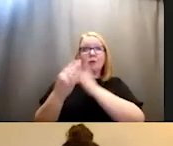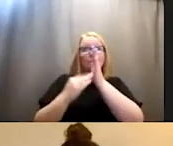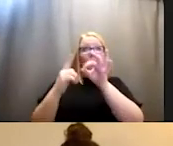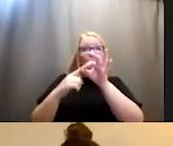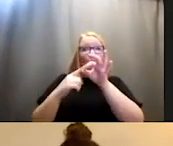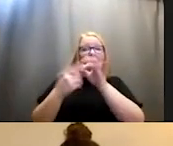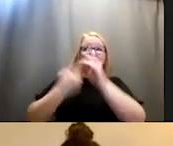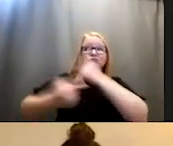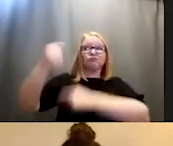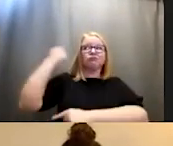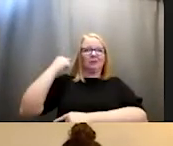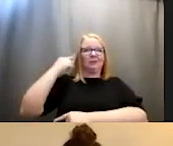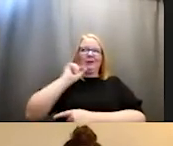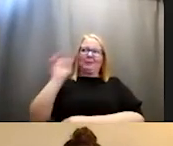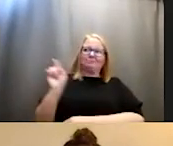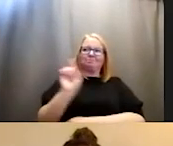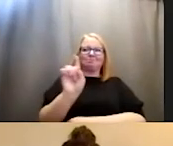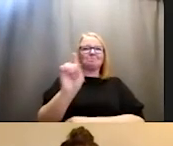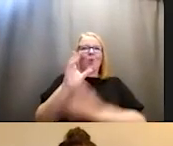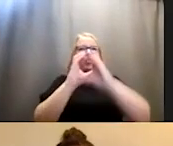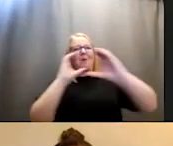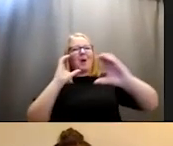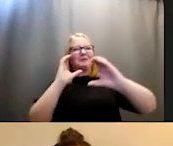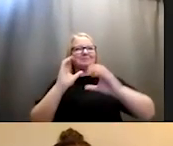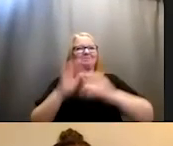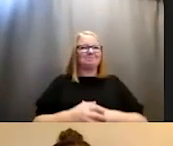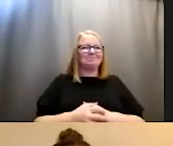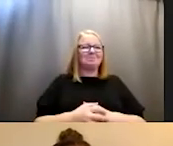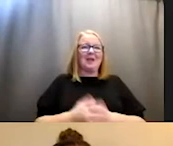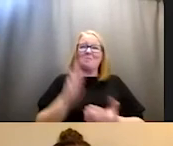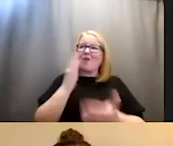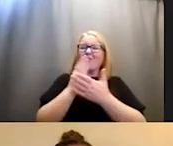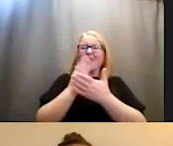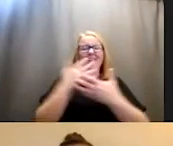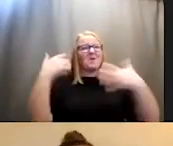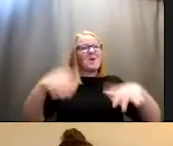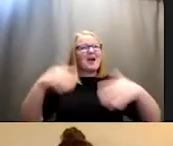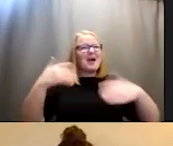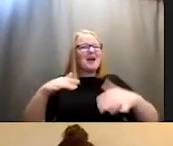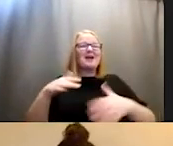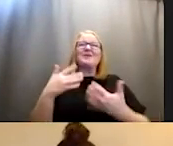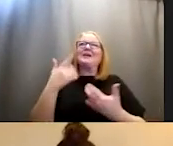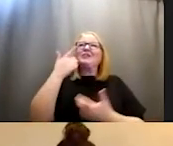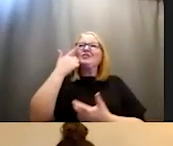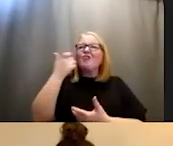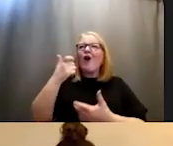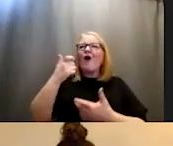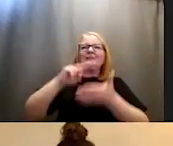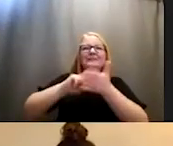promoting the exhibition launch. And it's also been a real source of inspiration for the young designers